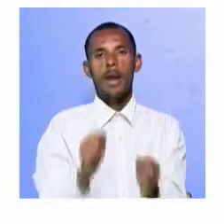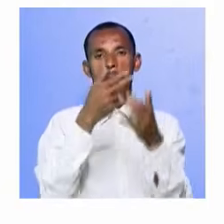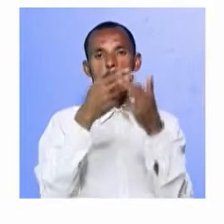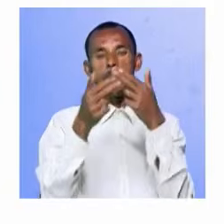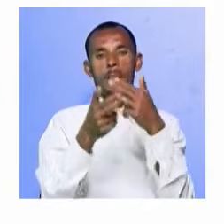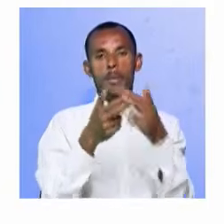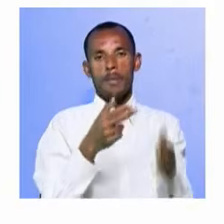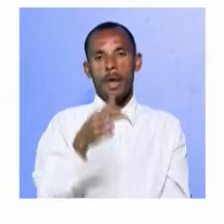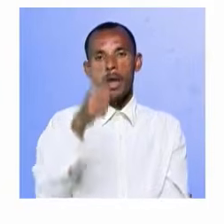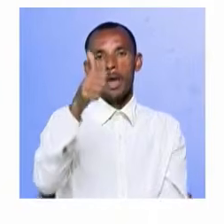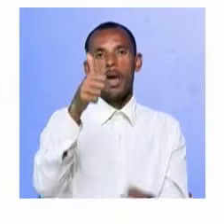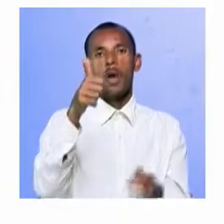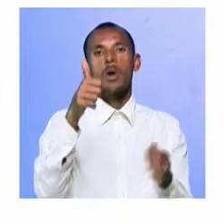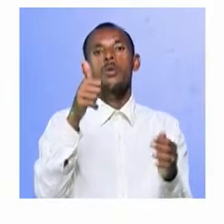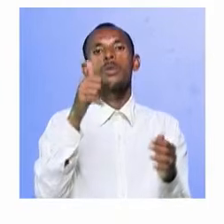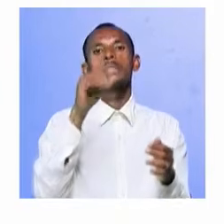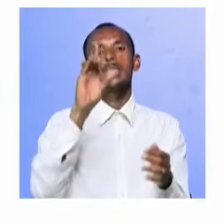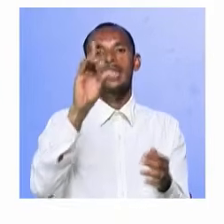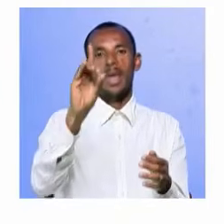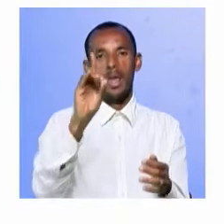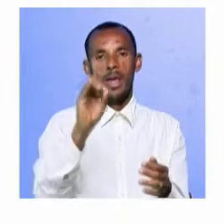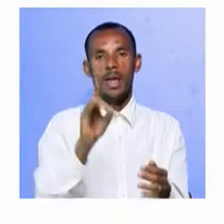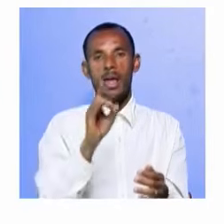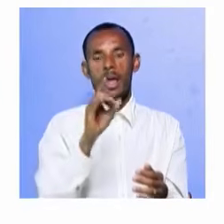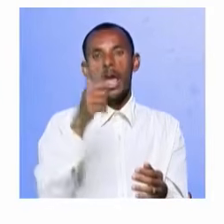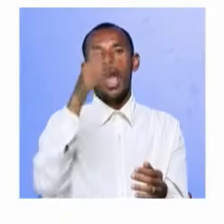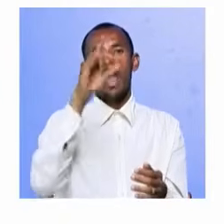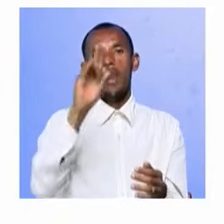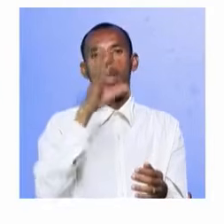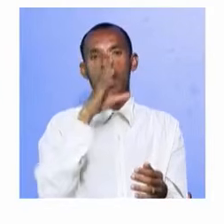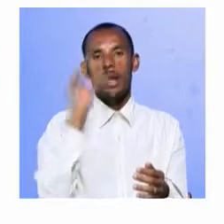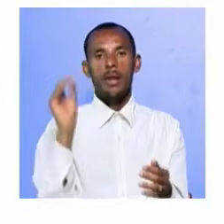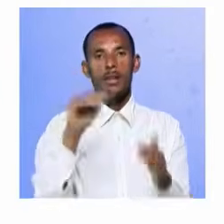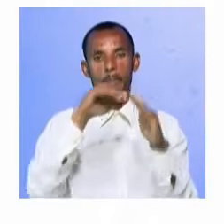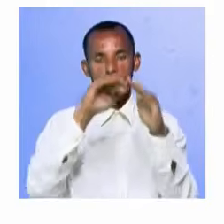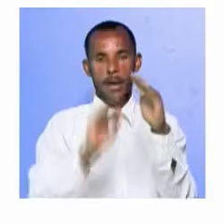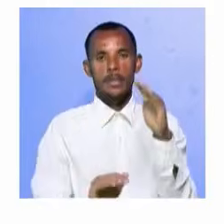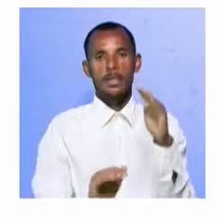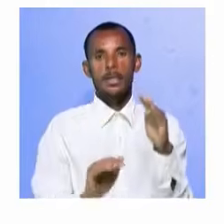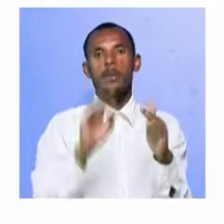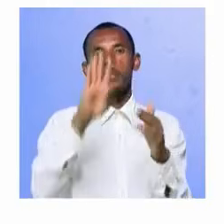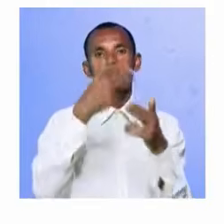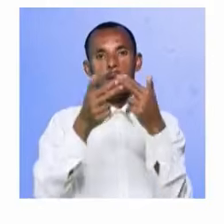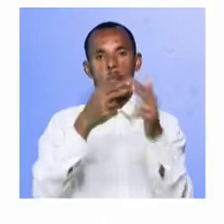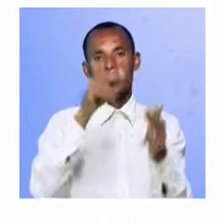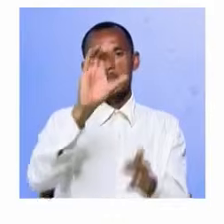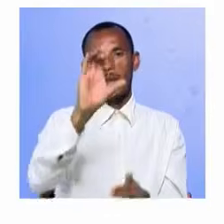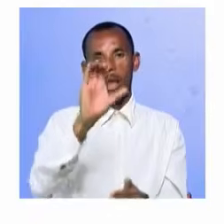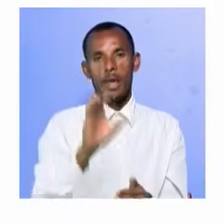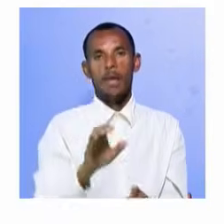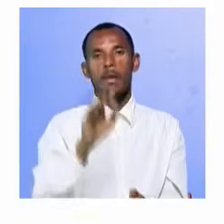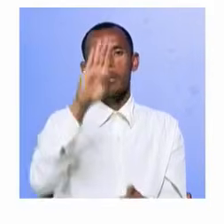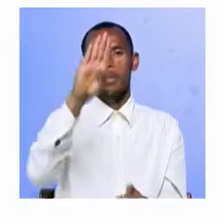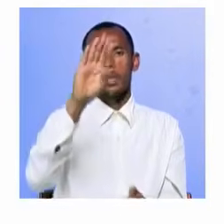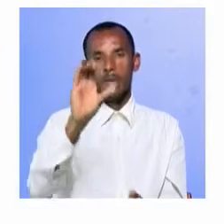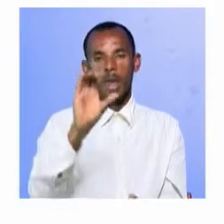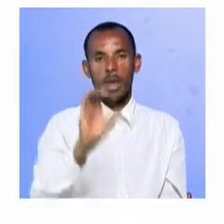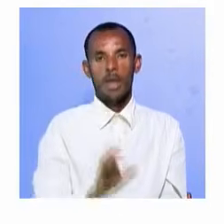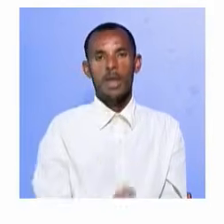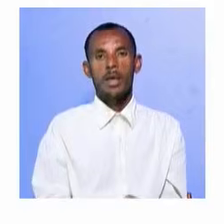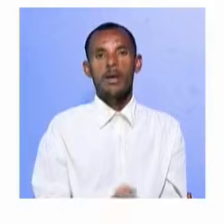A with D. It becomes AD minus B with C. It becomes